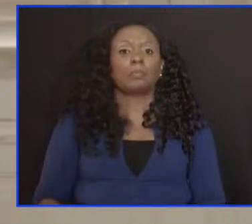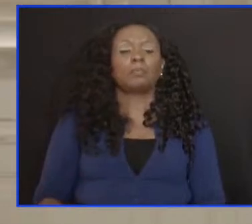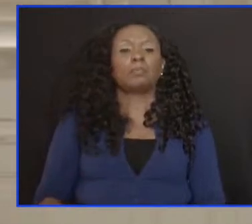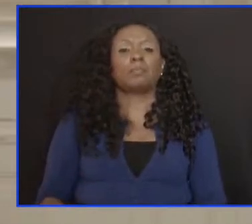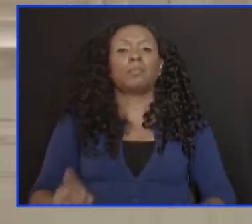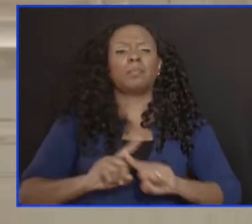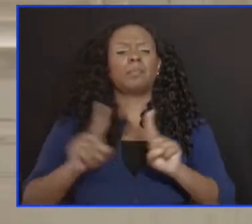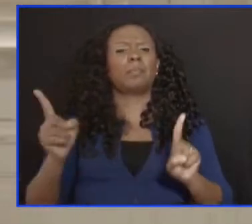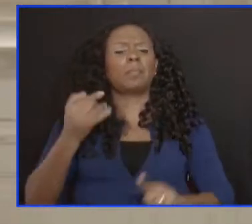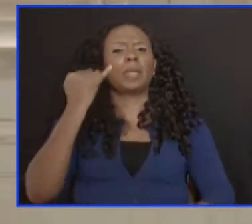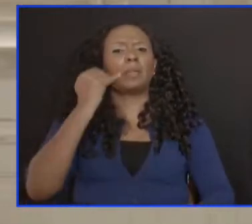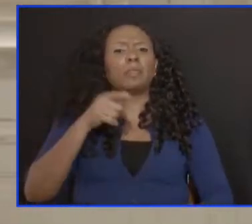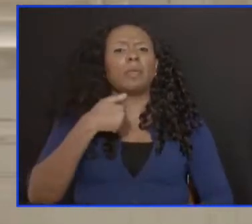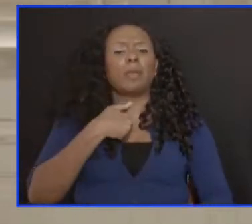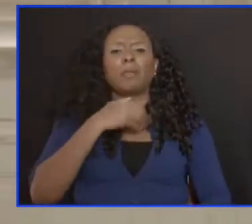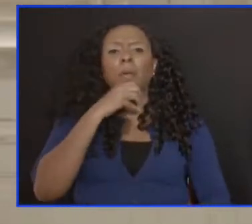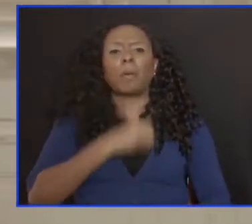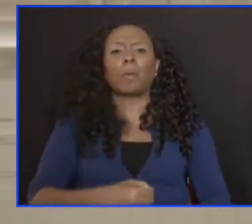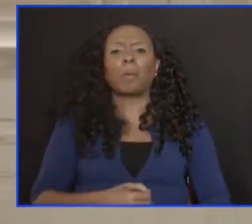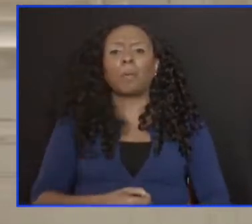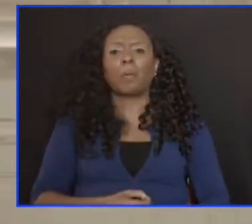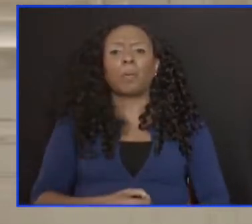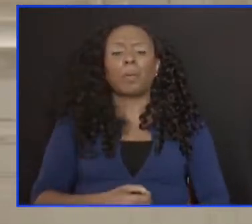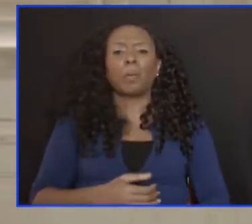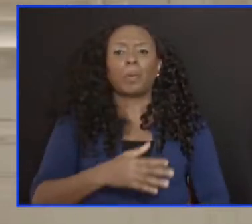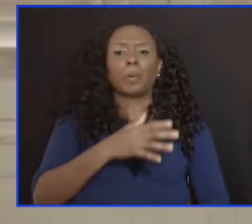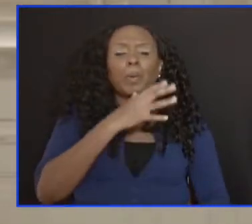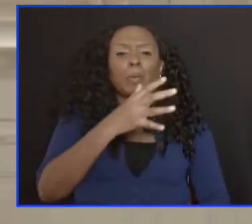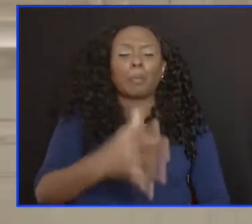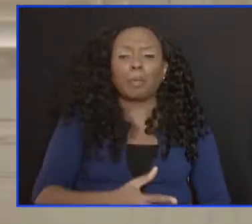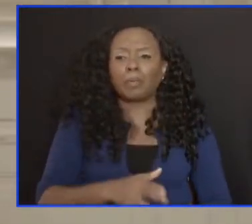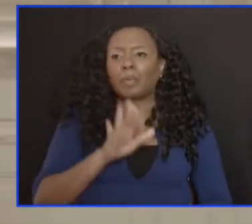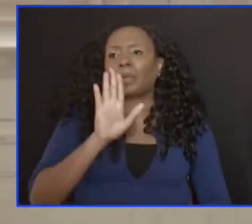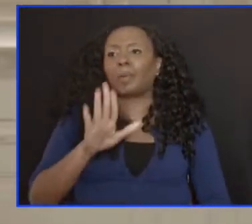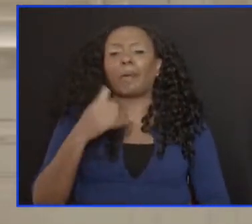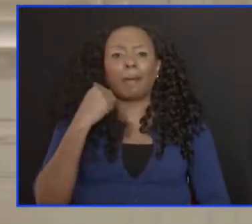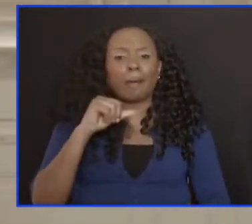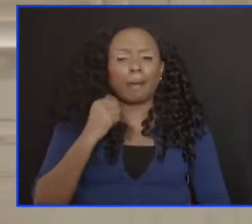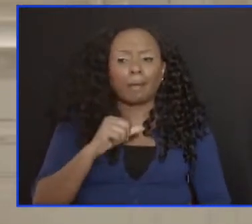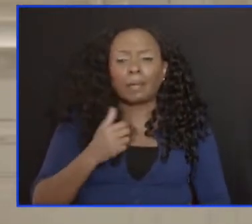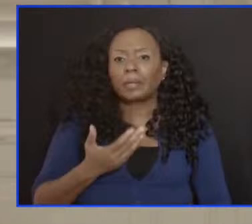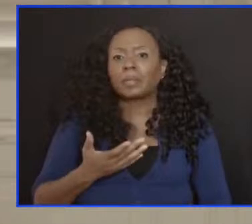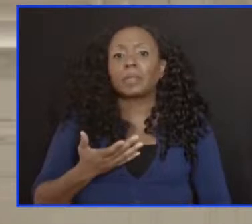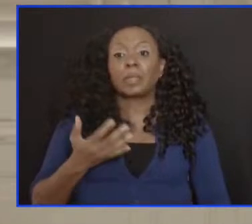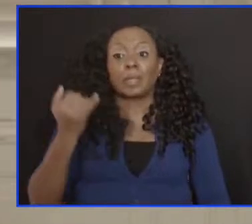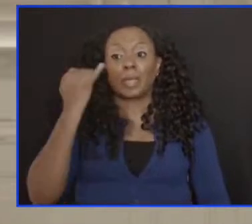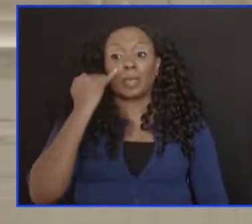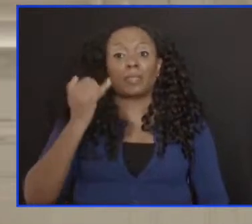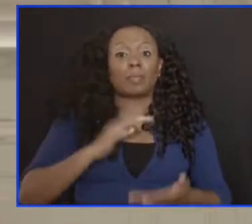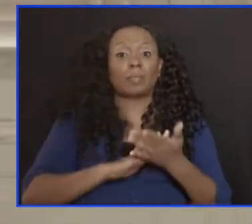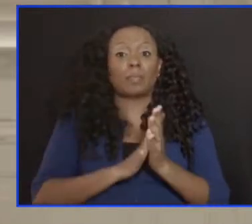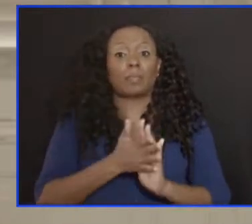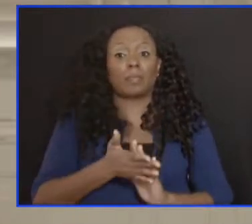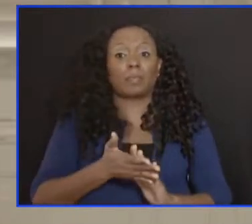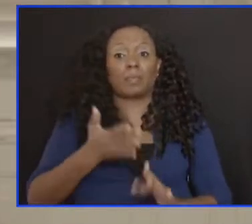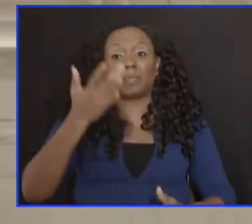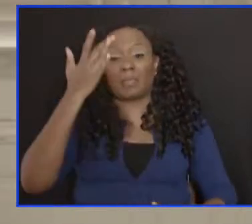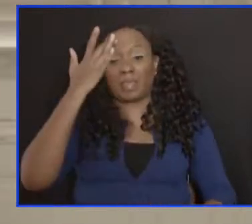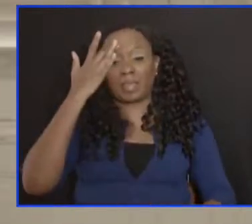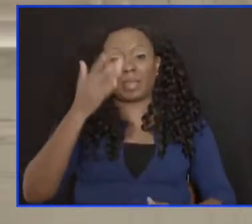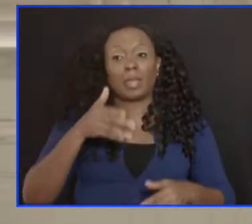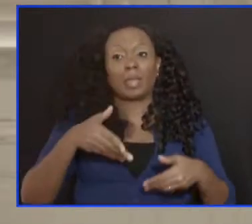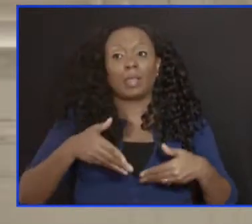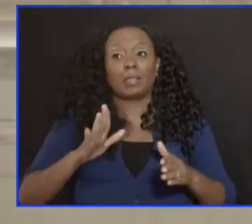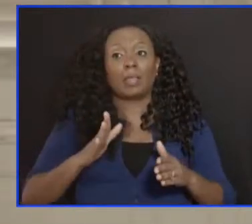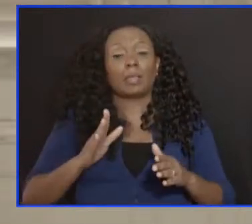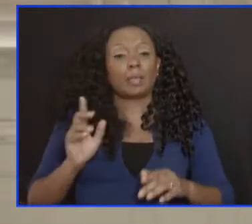have your elderly grandma, your great aunt, whoever at home, is if they're ill, bring them early. This is one of the